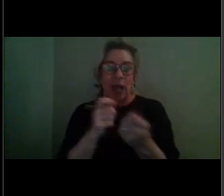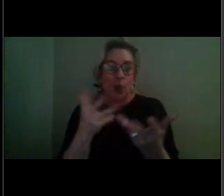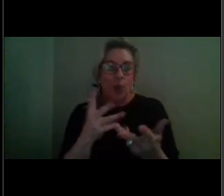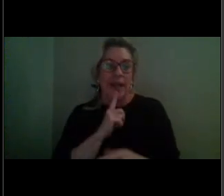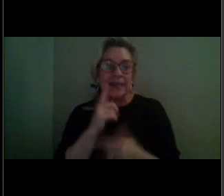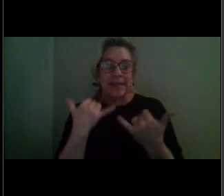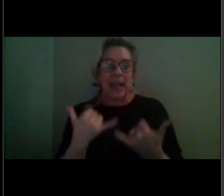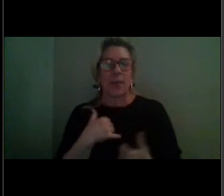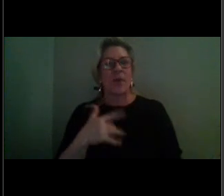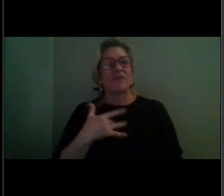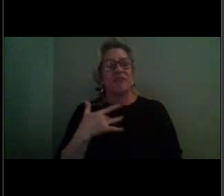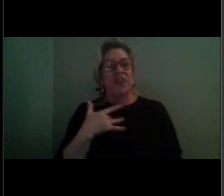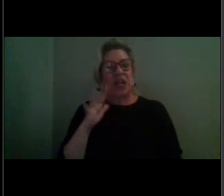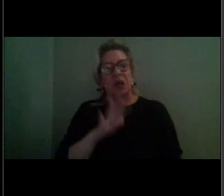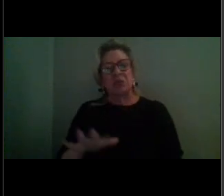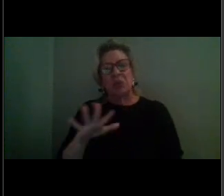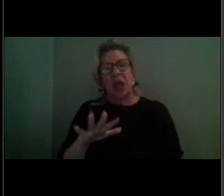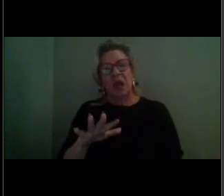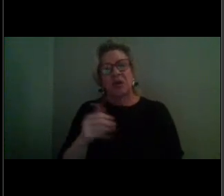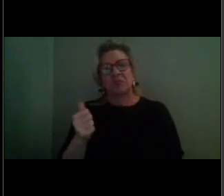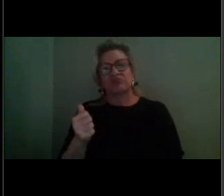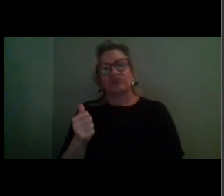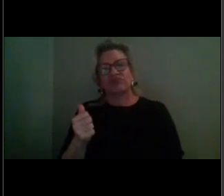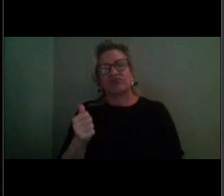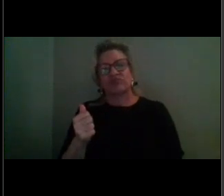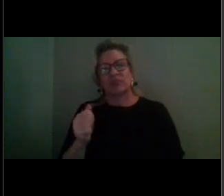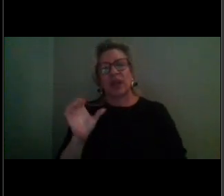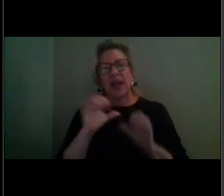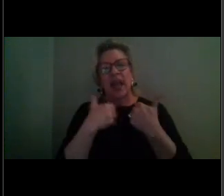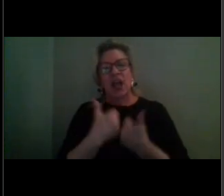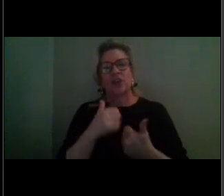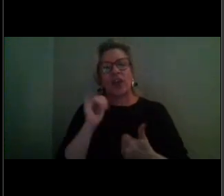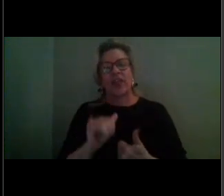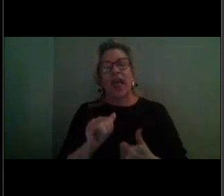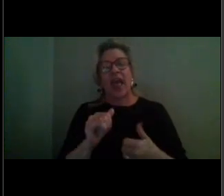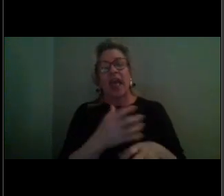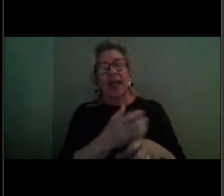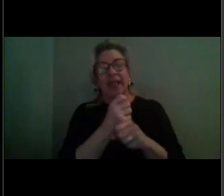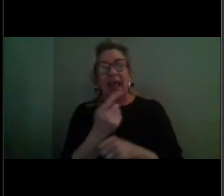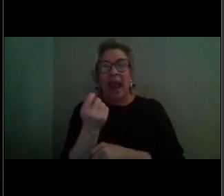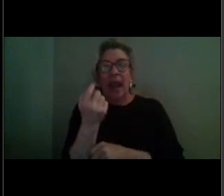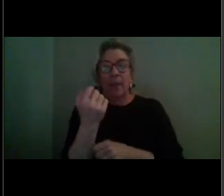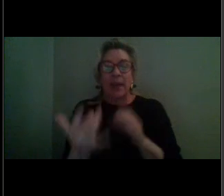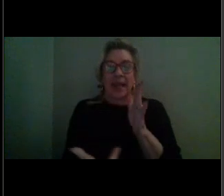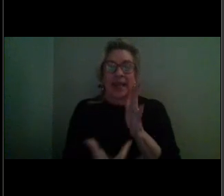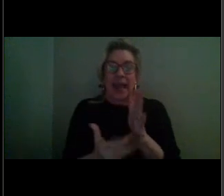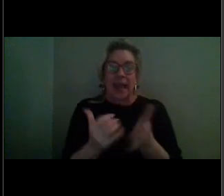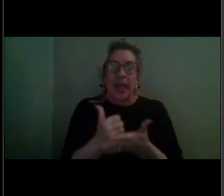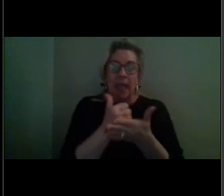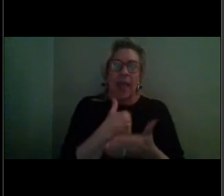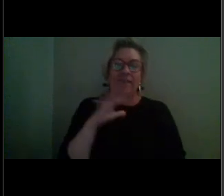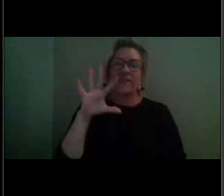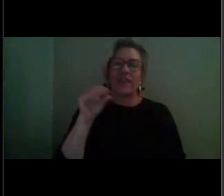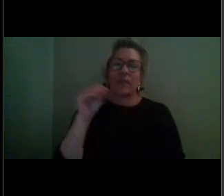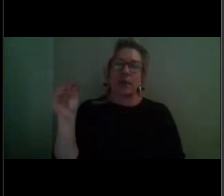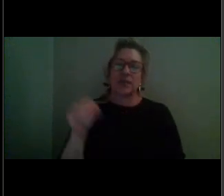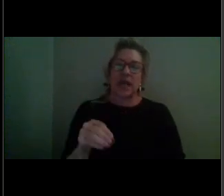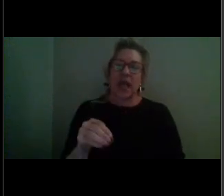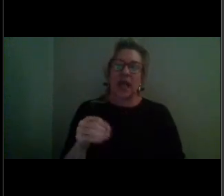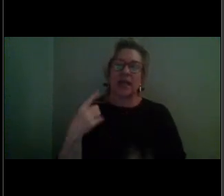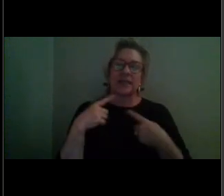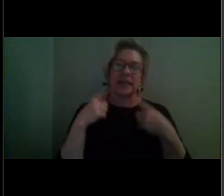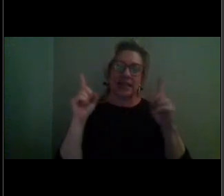that around the agencies that get some sort of technical assistance have about a 50%